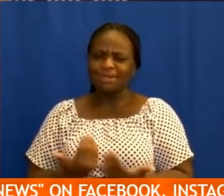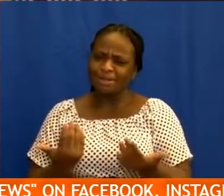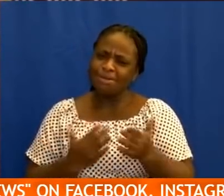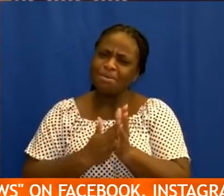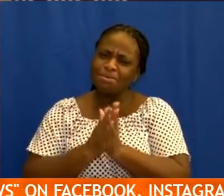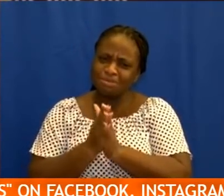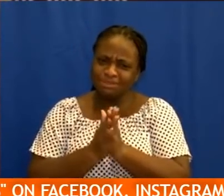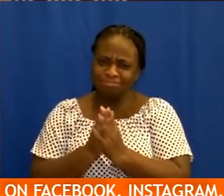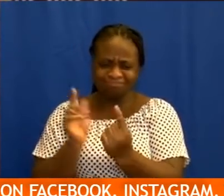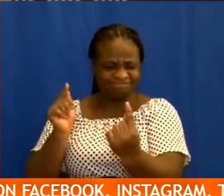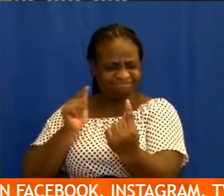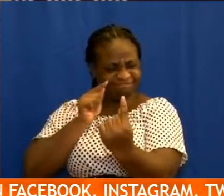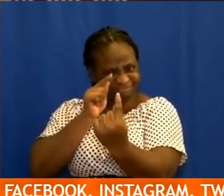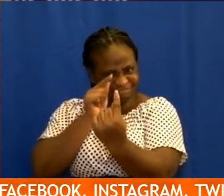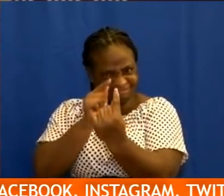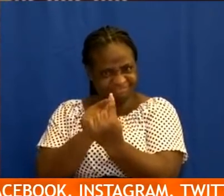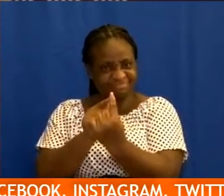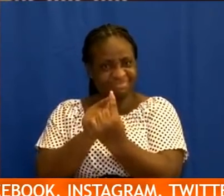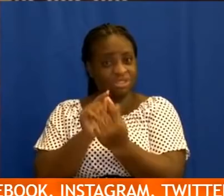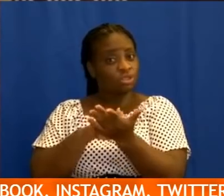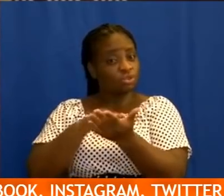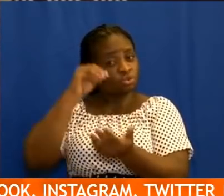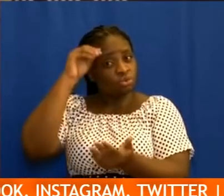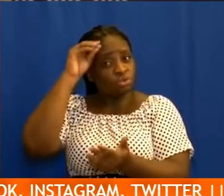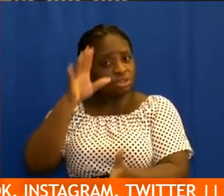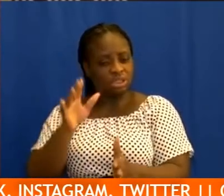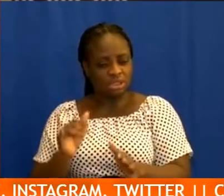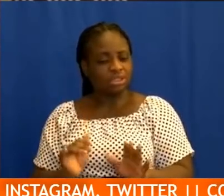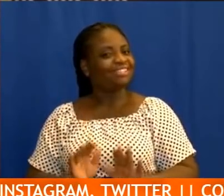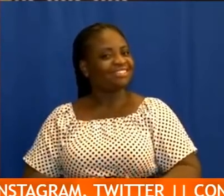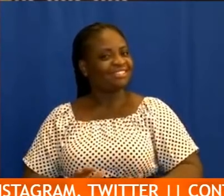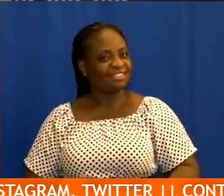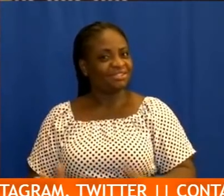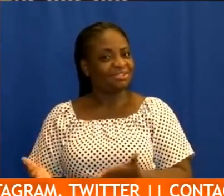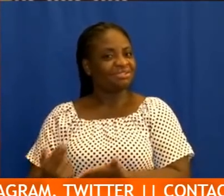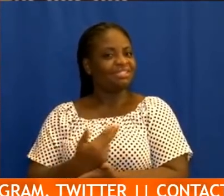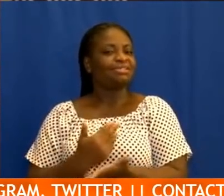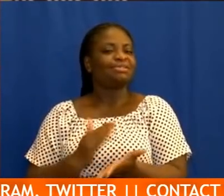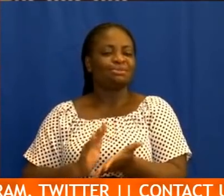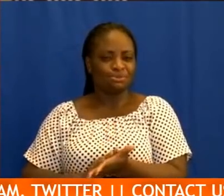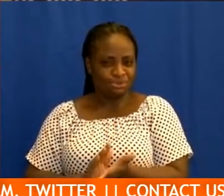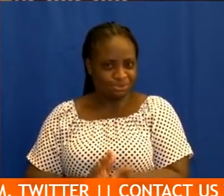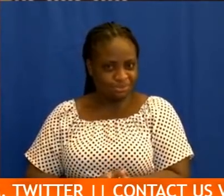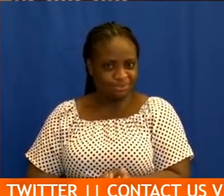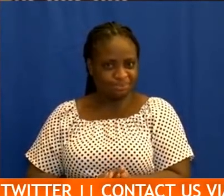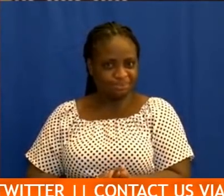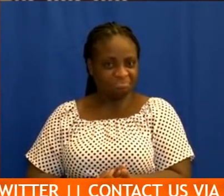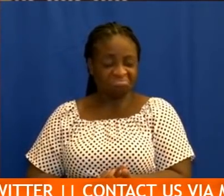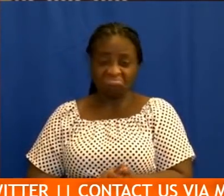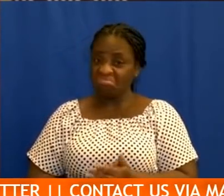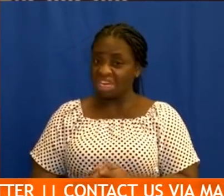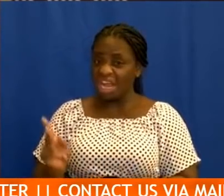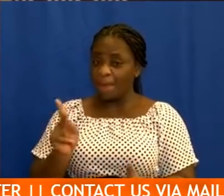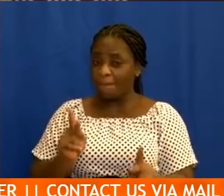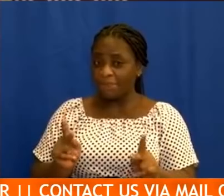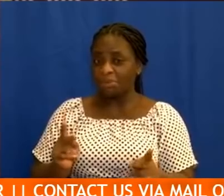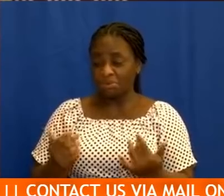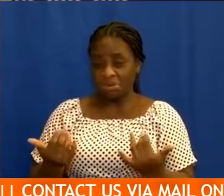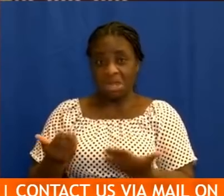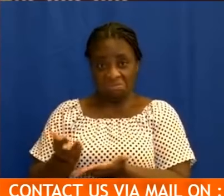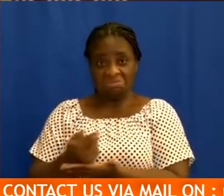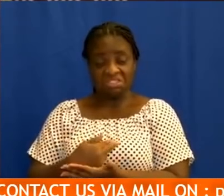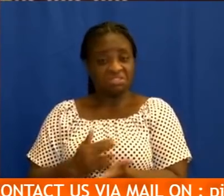And I wish to speak directly to the students and children returning to school, and those of you who